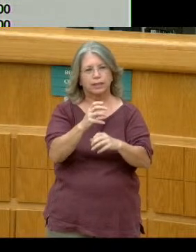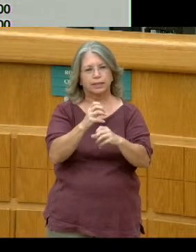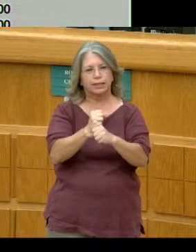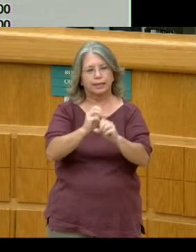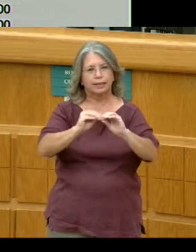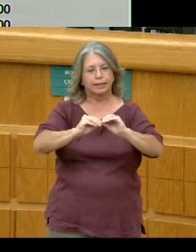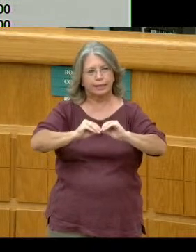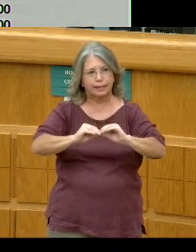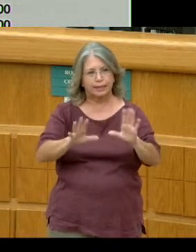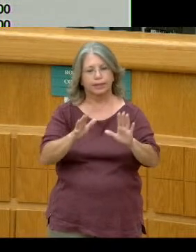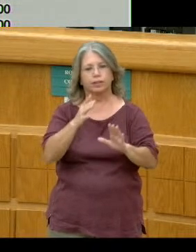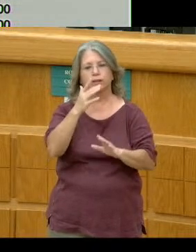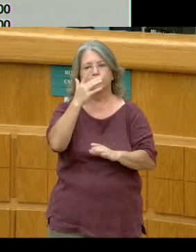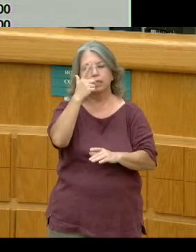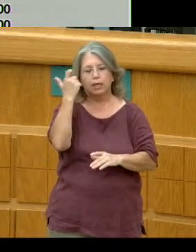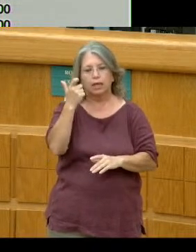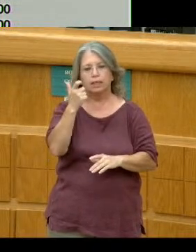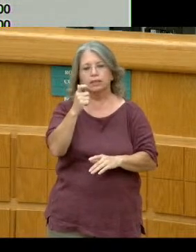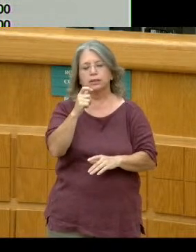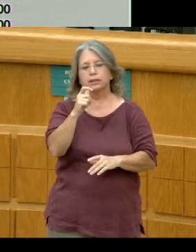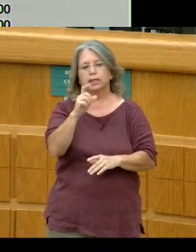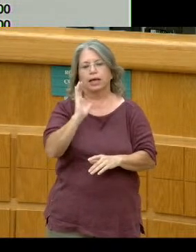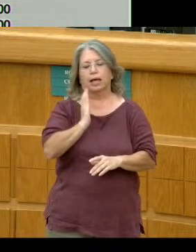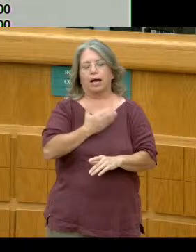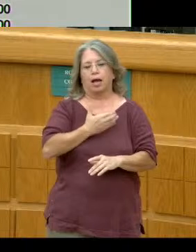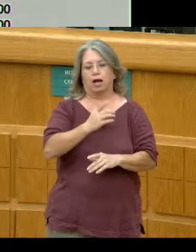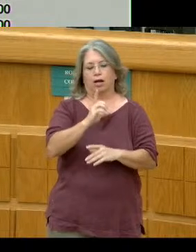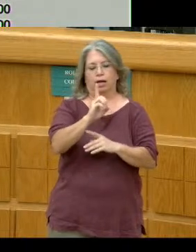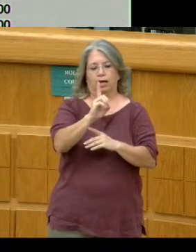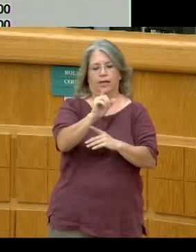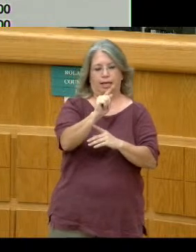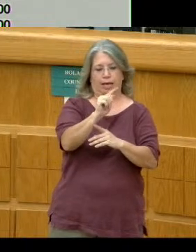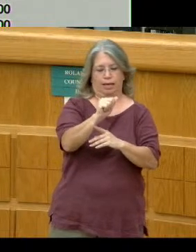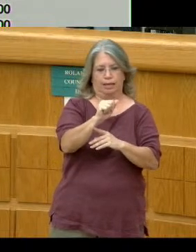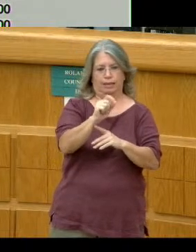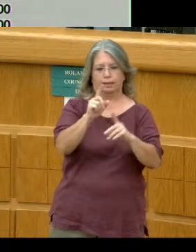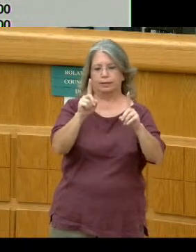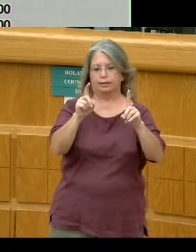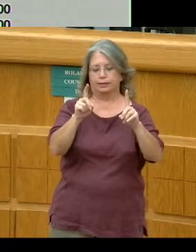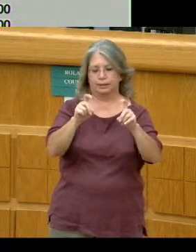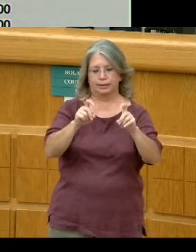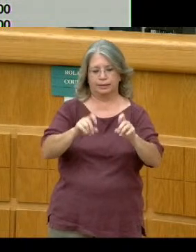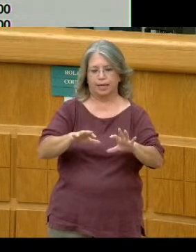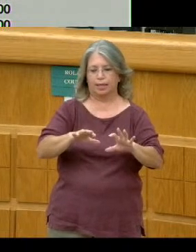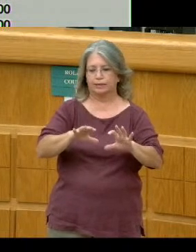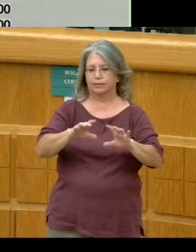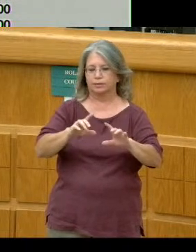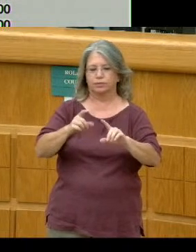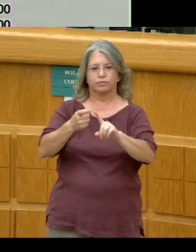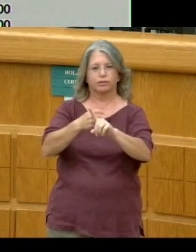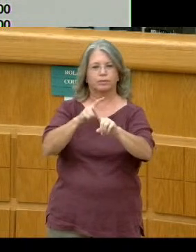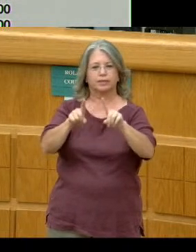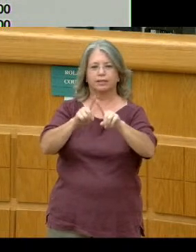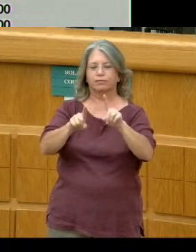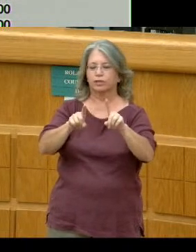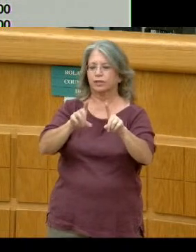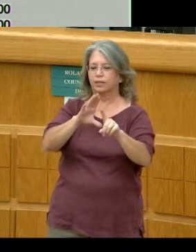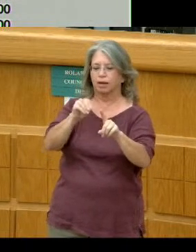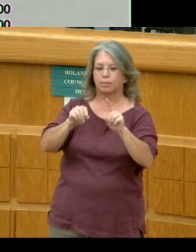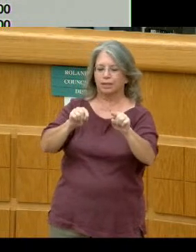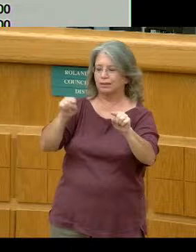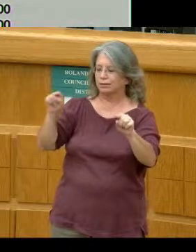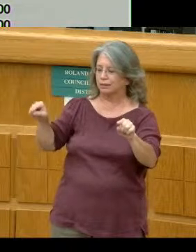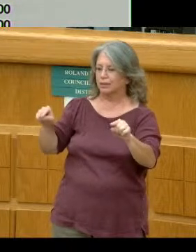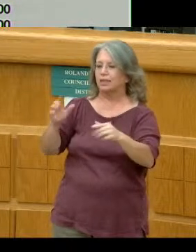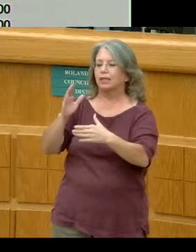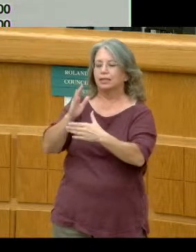of the data, the tests go out to all these different testing agencies and private companies, and some of the private companies share the